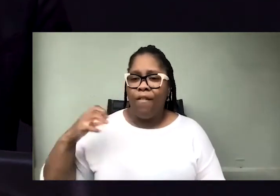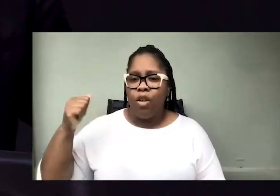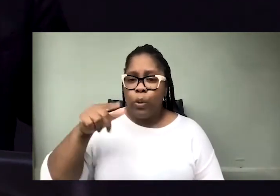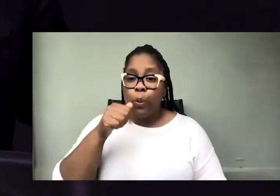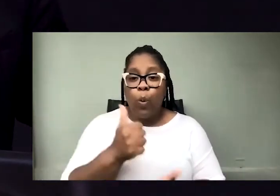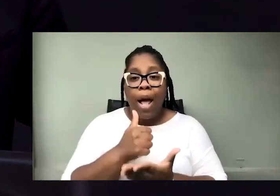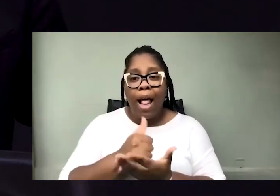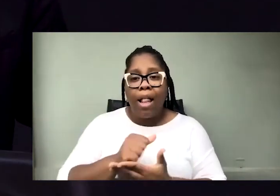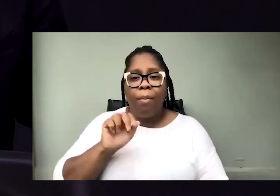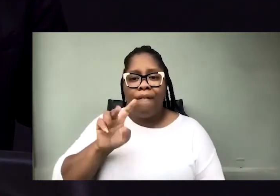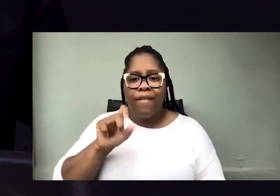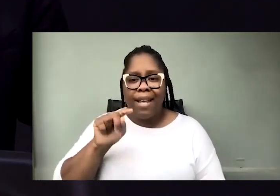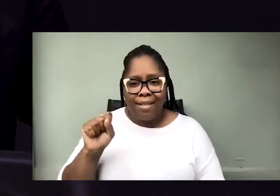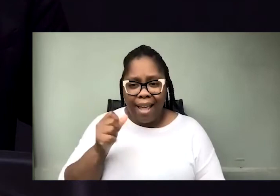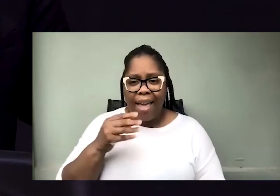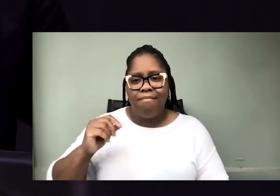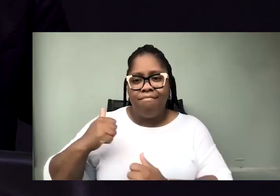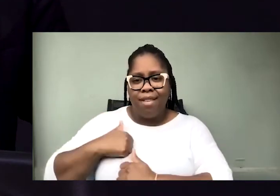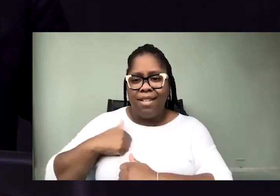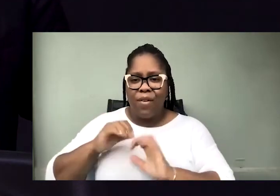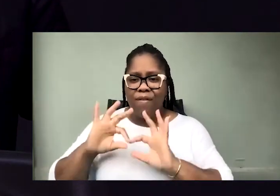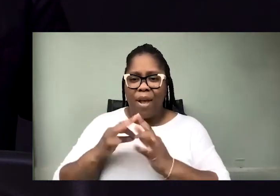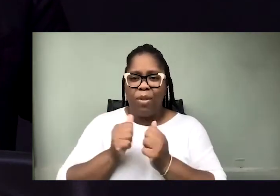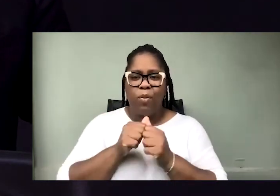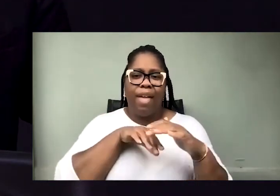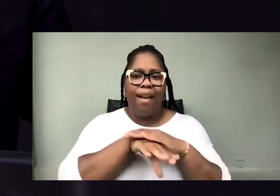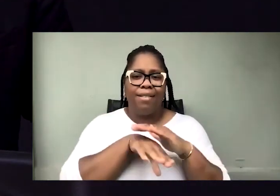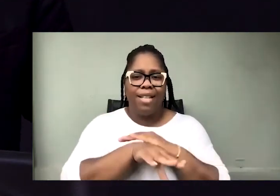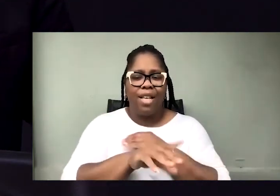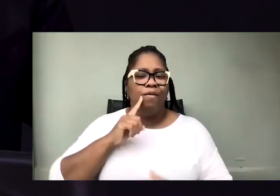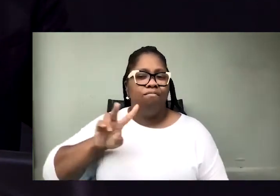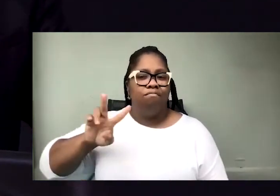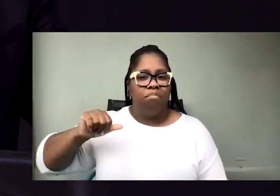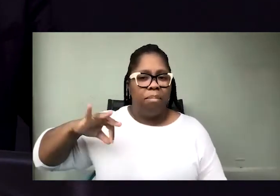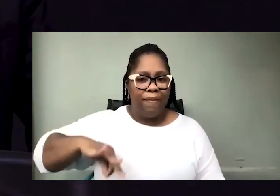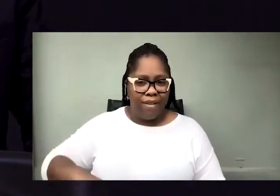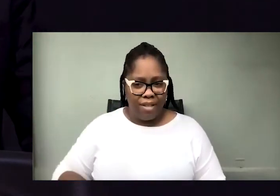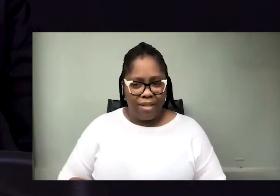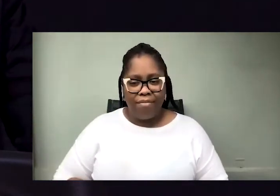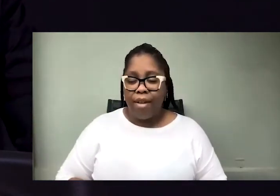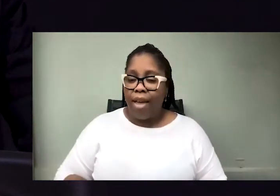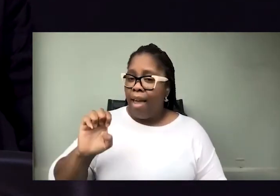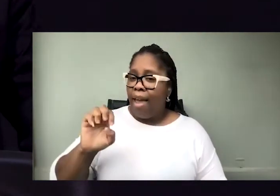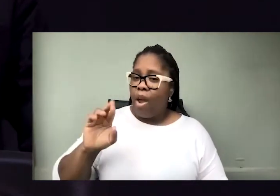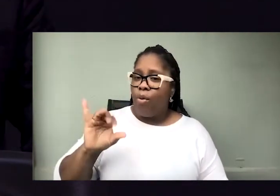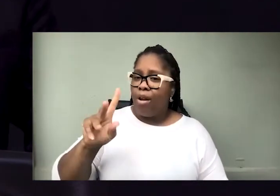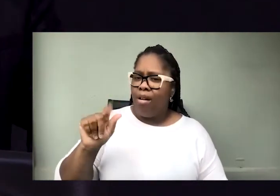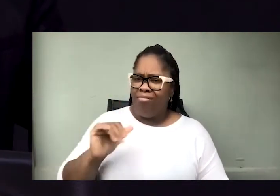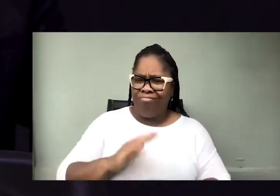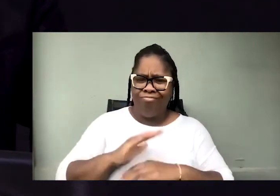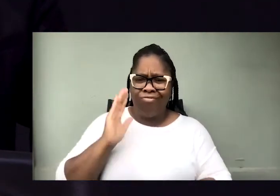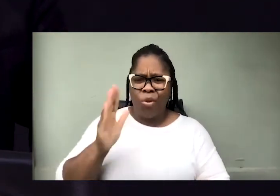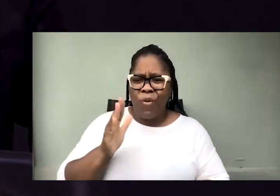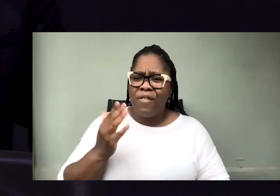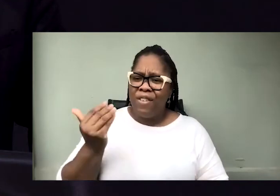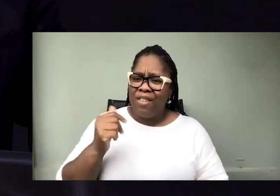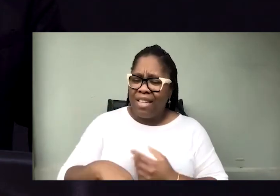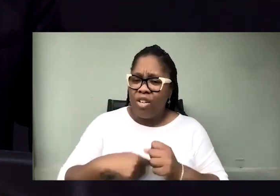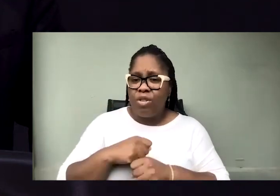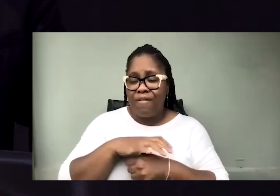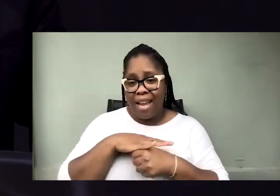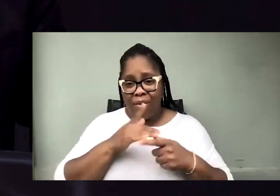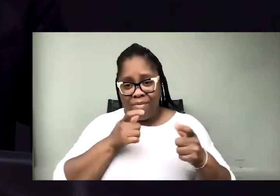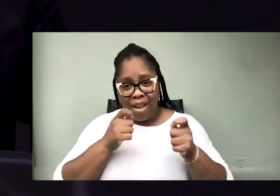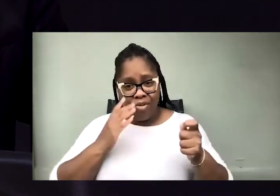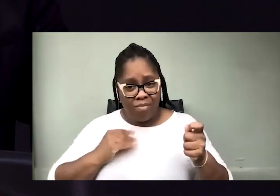assist veterans and military families with access to VA benefits. Ericka has over 15 years of county management experience